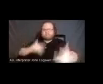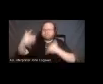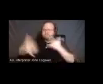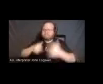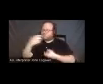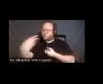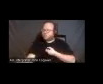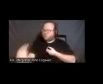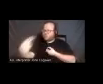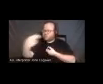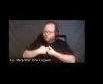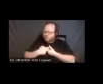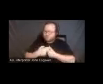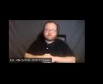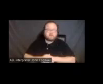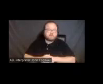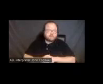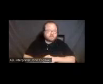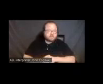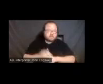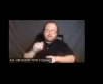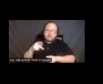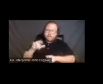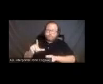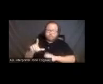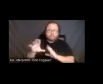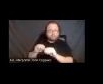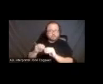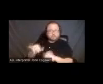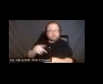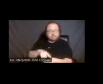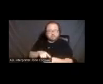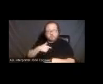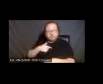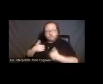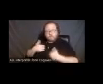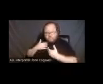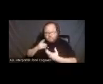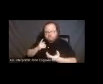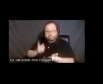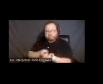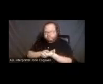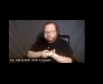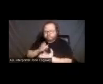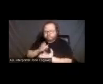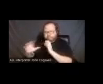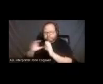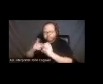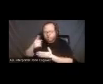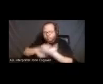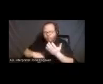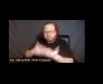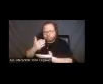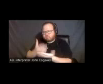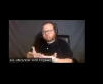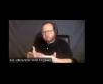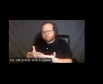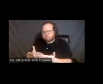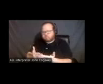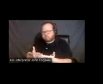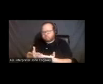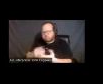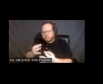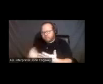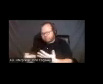join us on our April meeting. We had a conversation regarding what were some of the